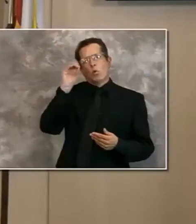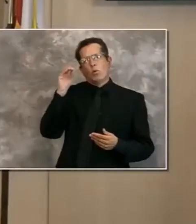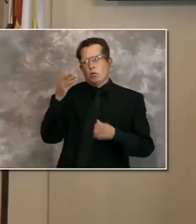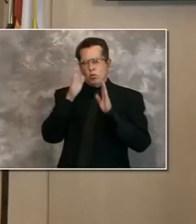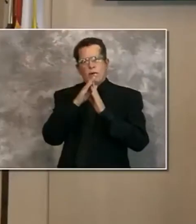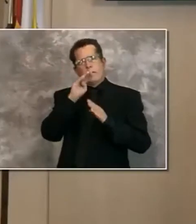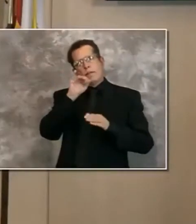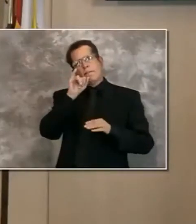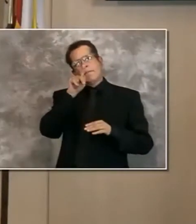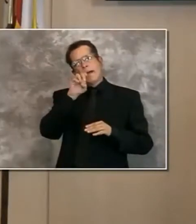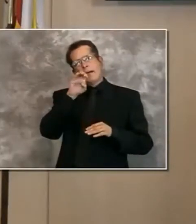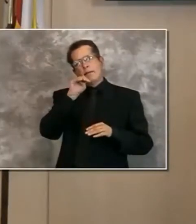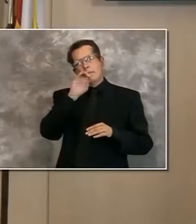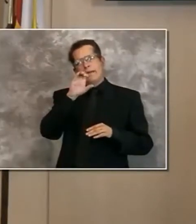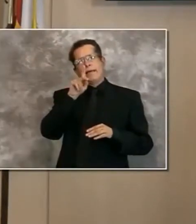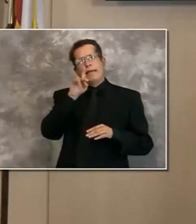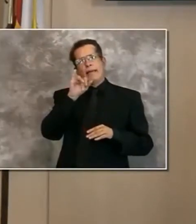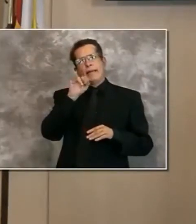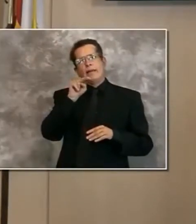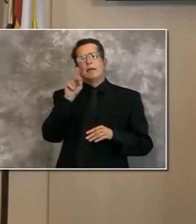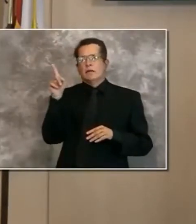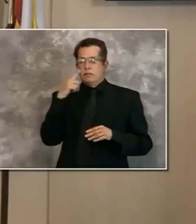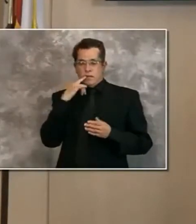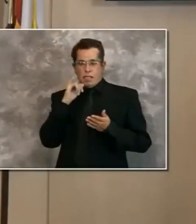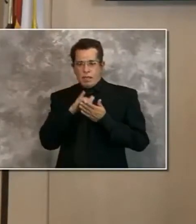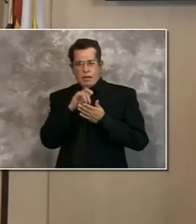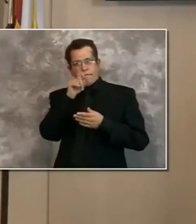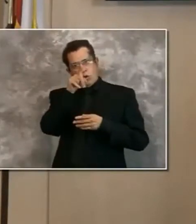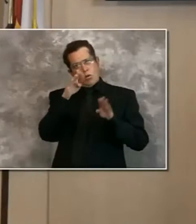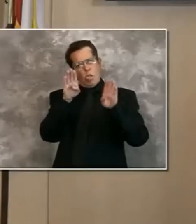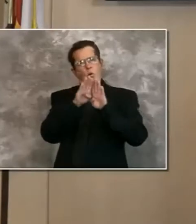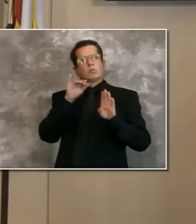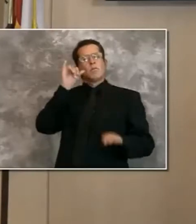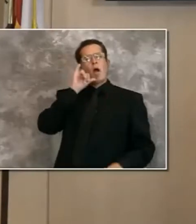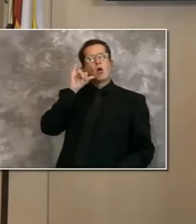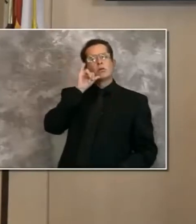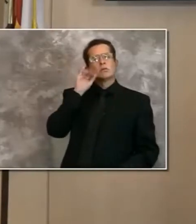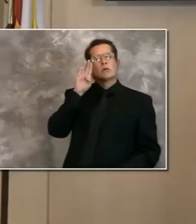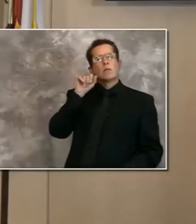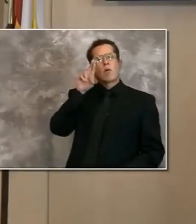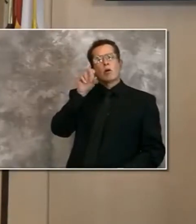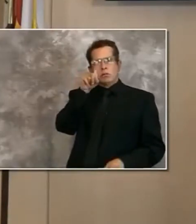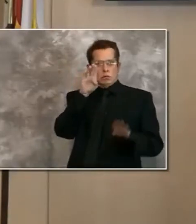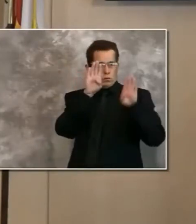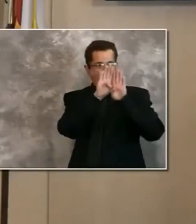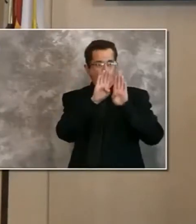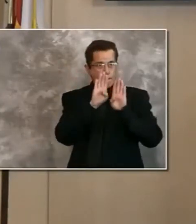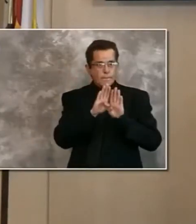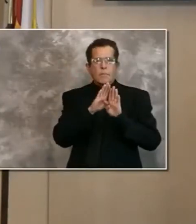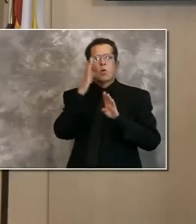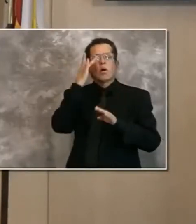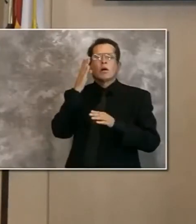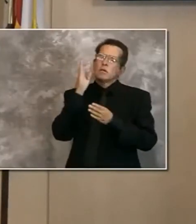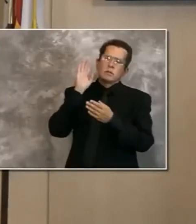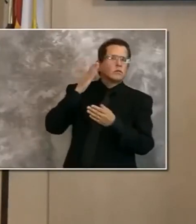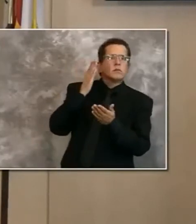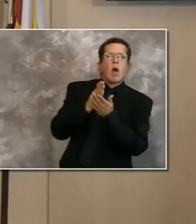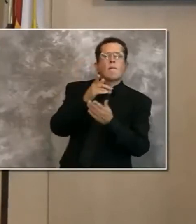What do you say to people who say, if you close the bars, need to stop the large gatherings of protesters as well?